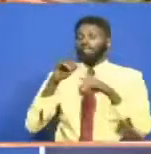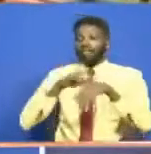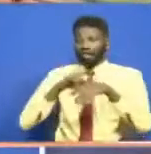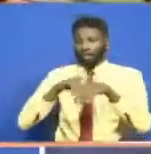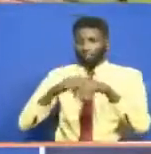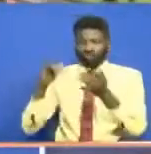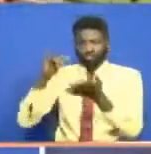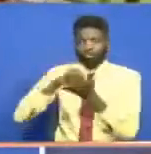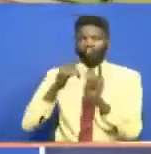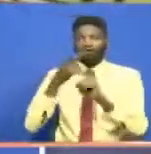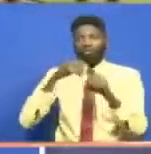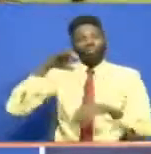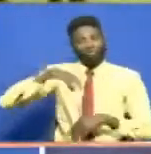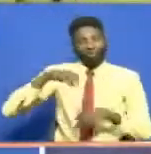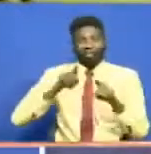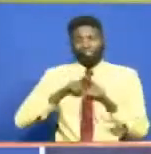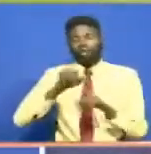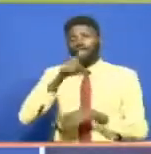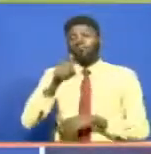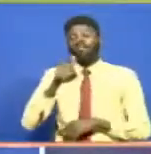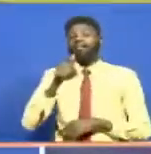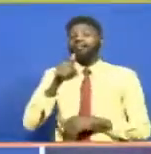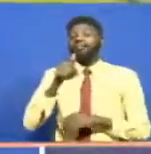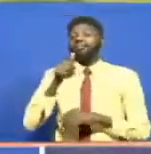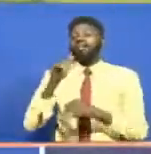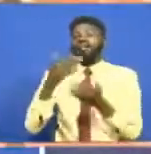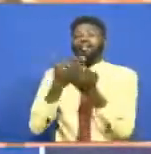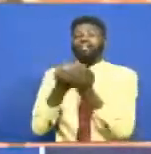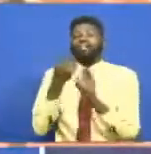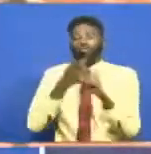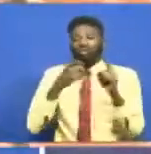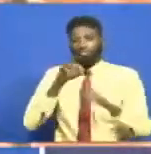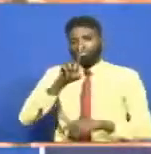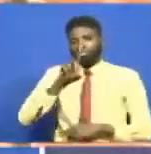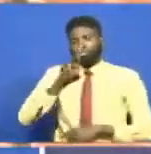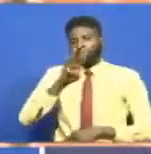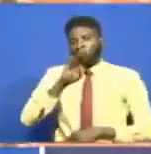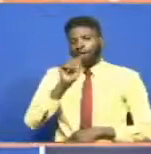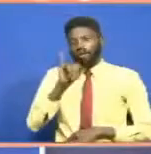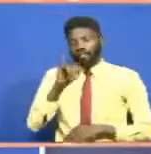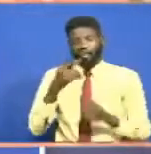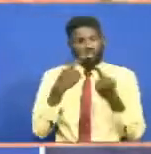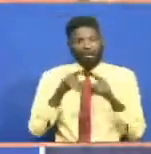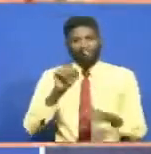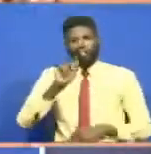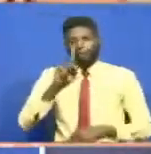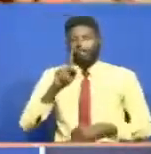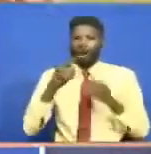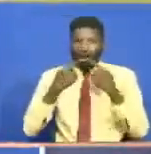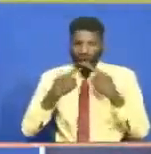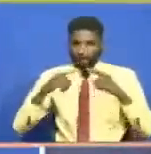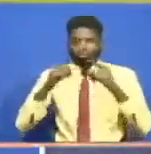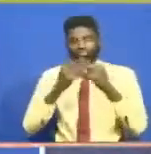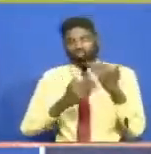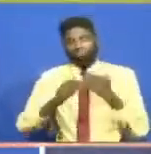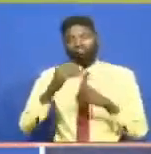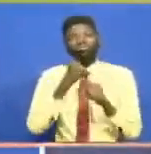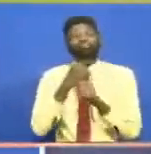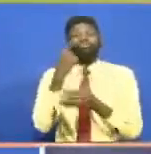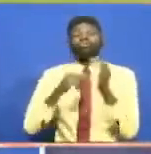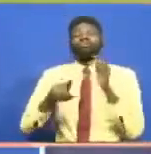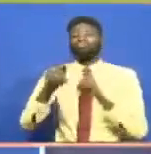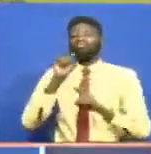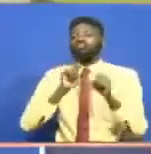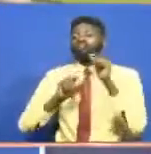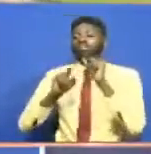rugby teams who left the country for Dubai Invitation Sevens. Meanwhile, Athletics Kenya will announce the way forward on selection of Team Kenya for the World Relays